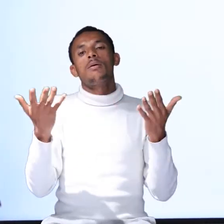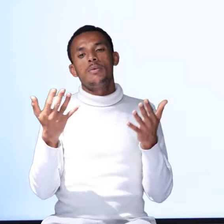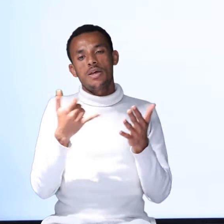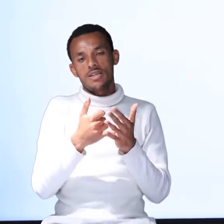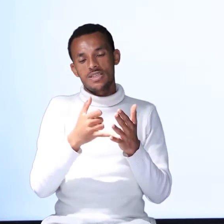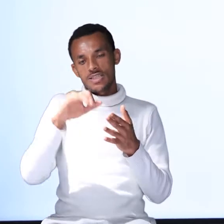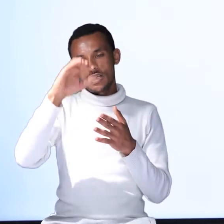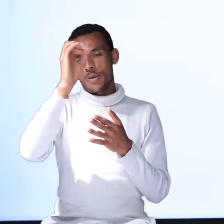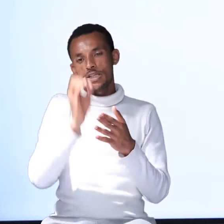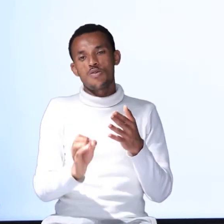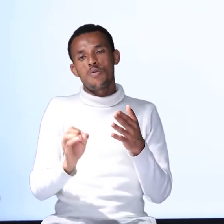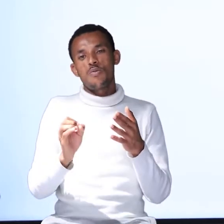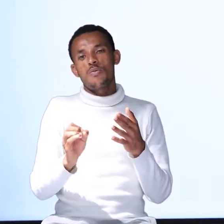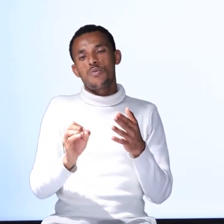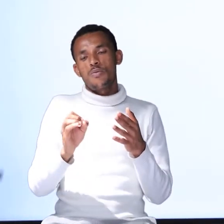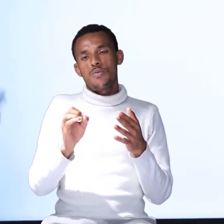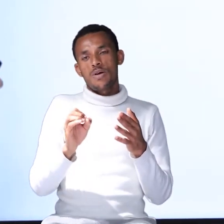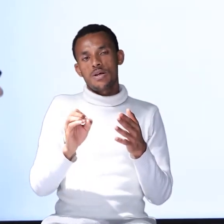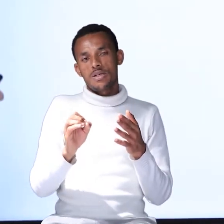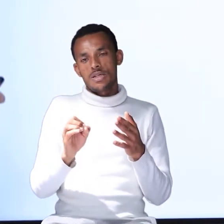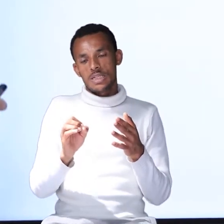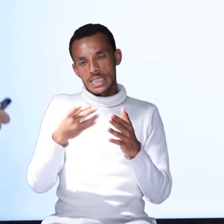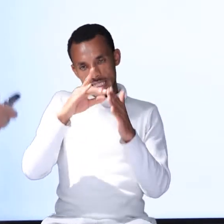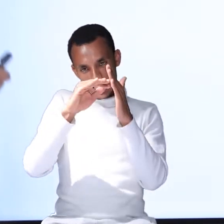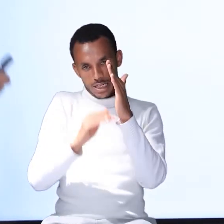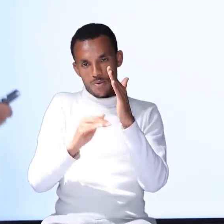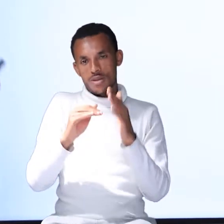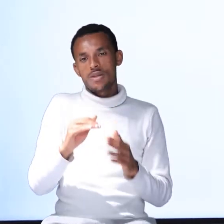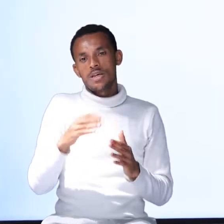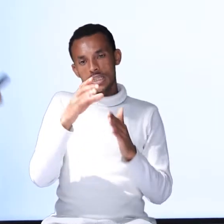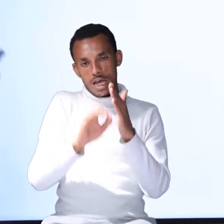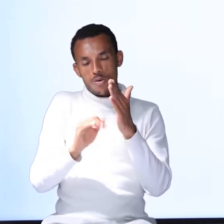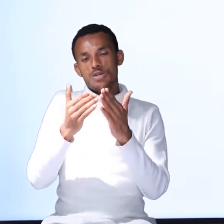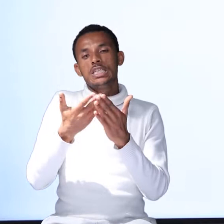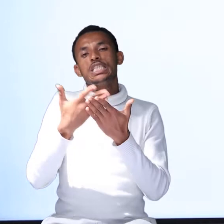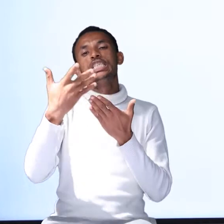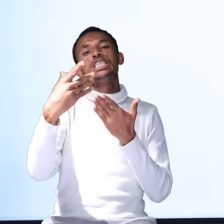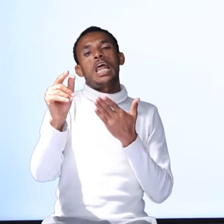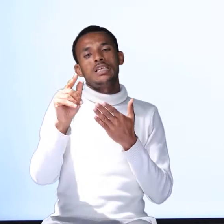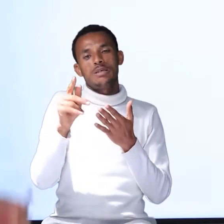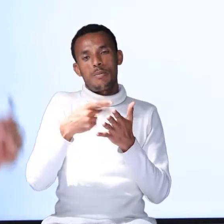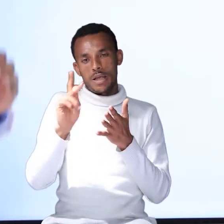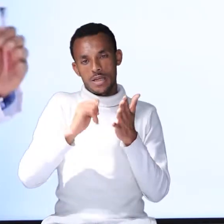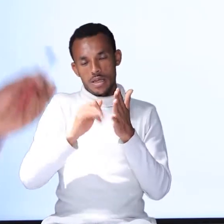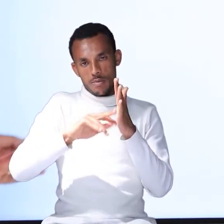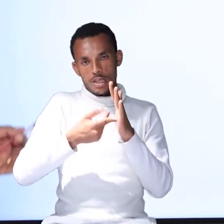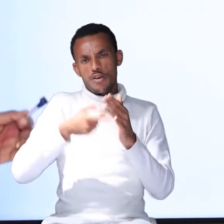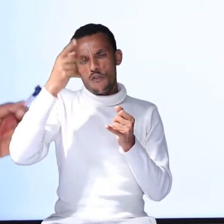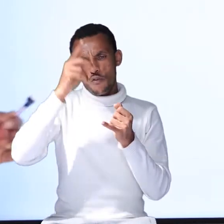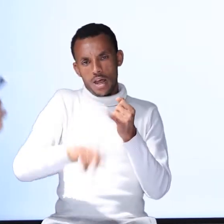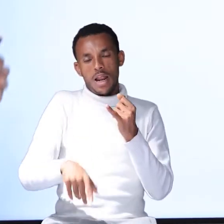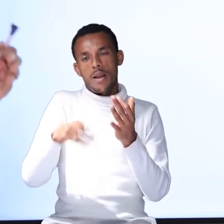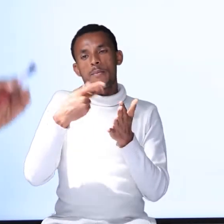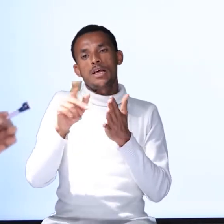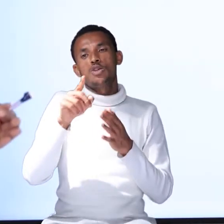the percent of discount it will be. Discount sales price, when I say it is the final